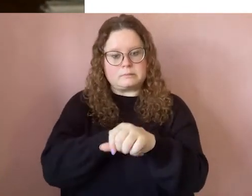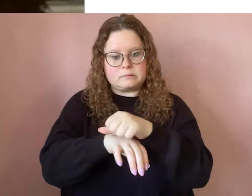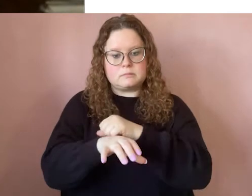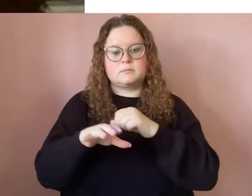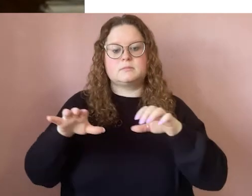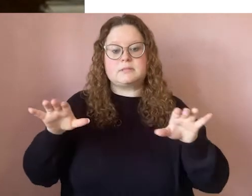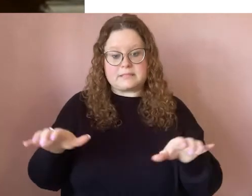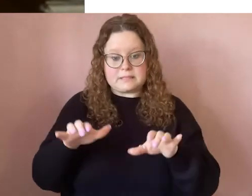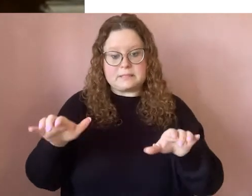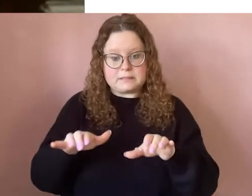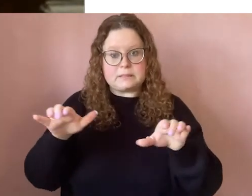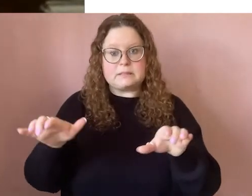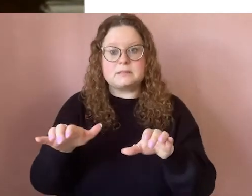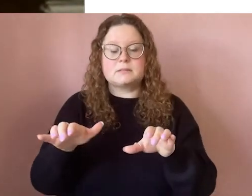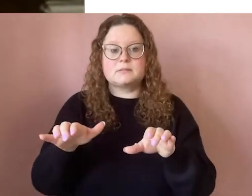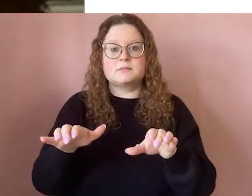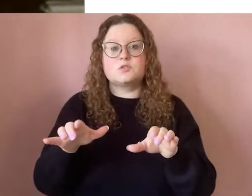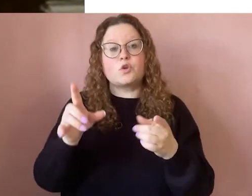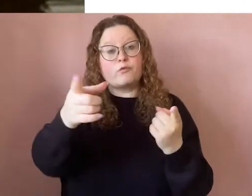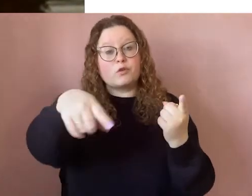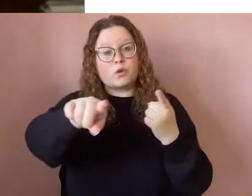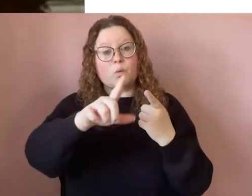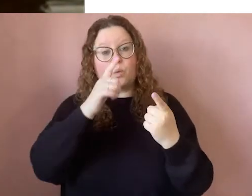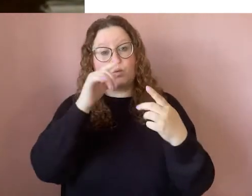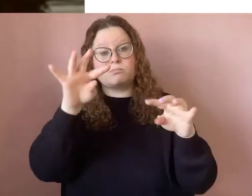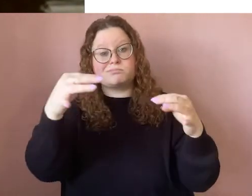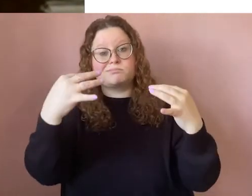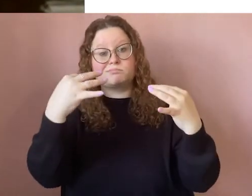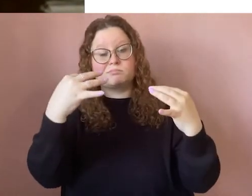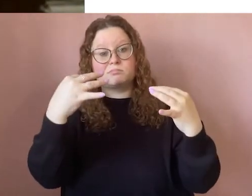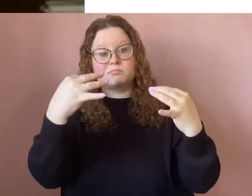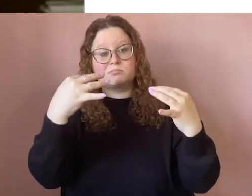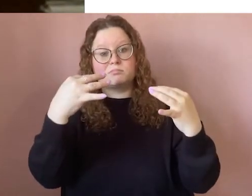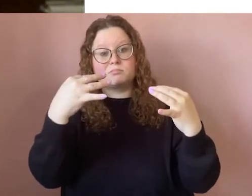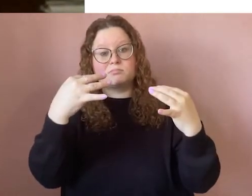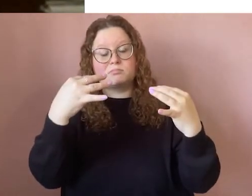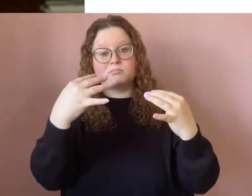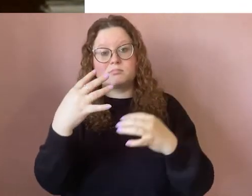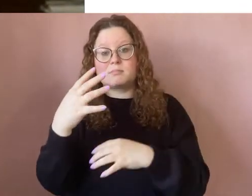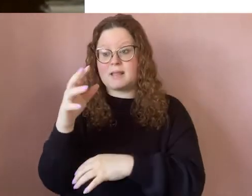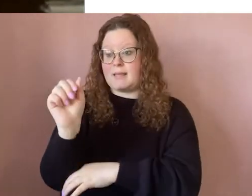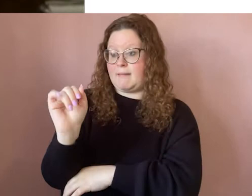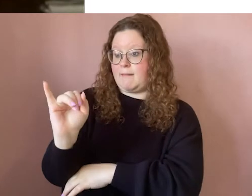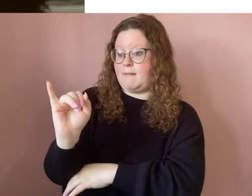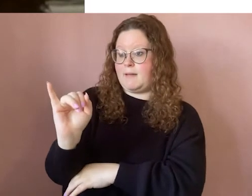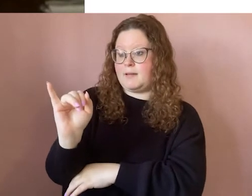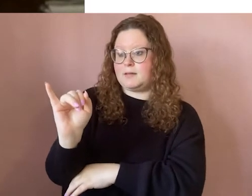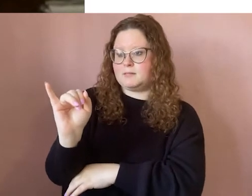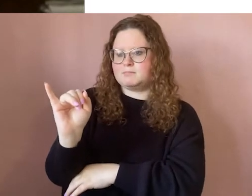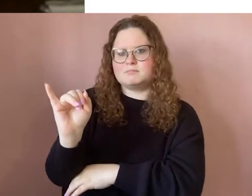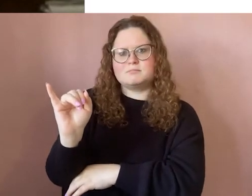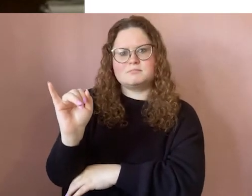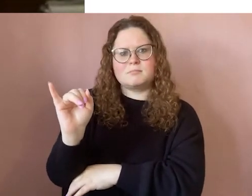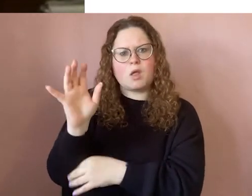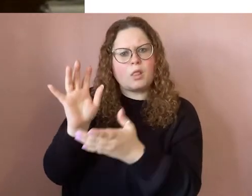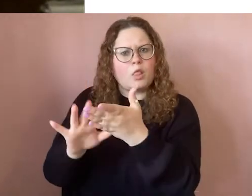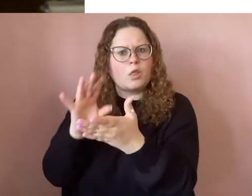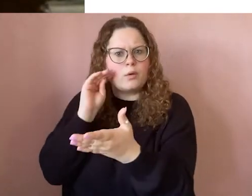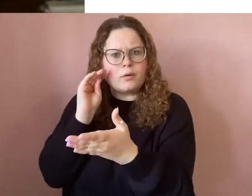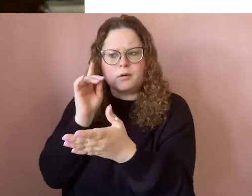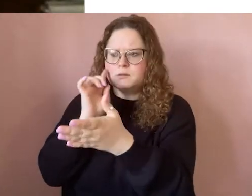regarding nomenclature. I've heard scientists refer no longer to people, but to